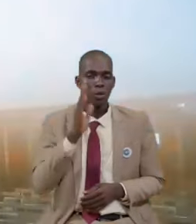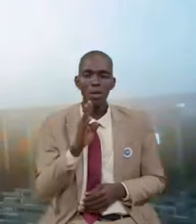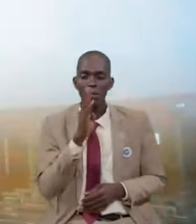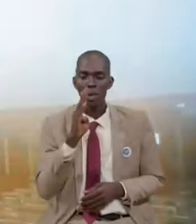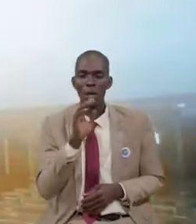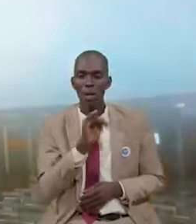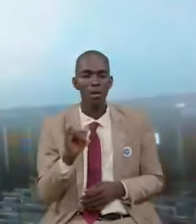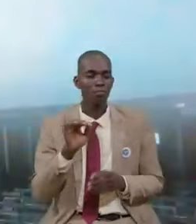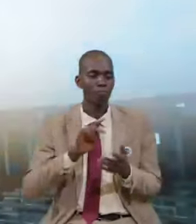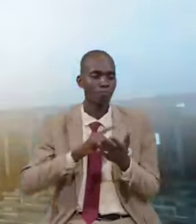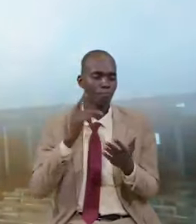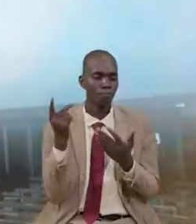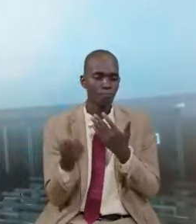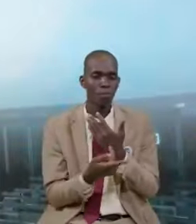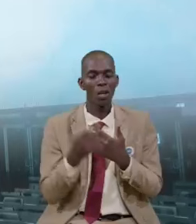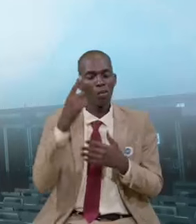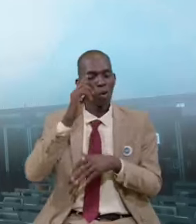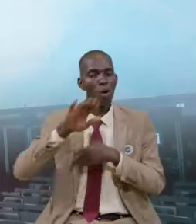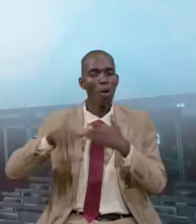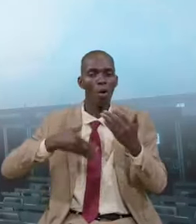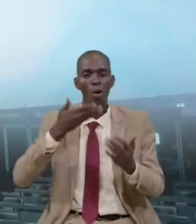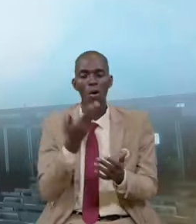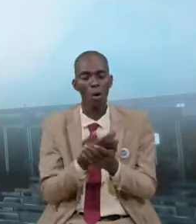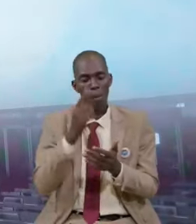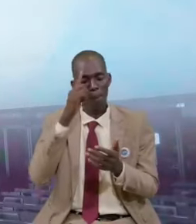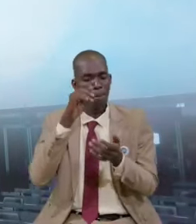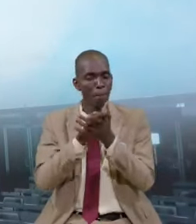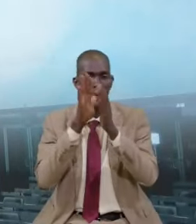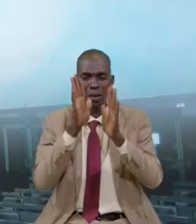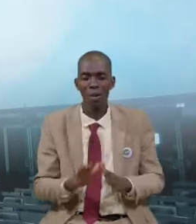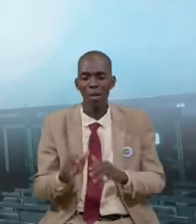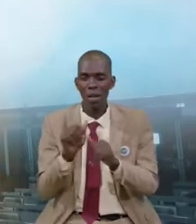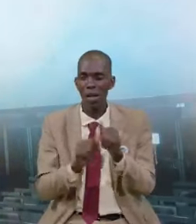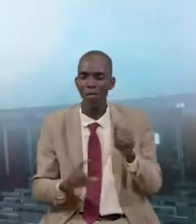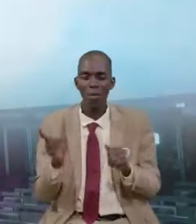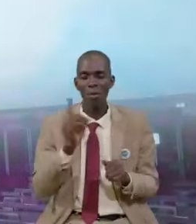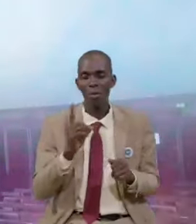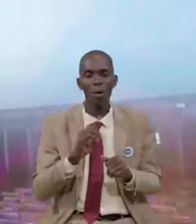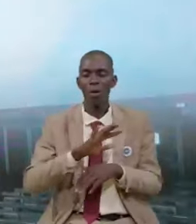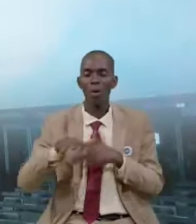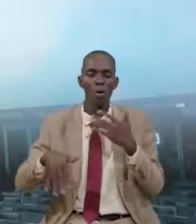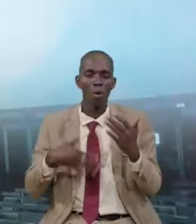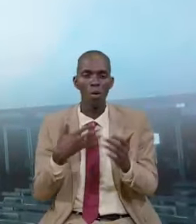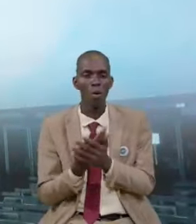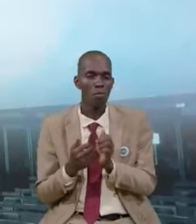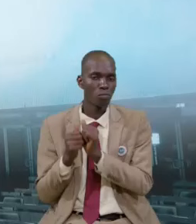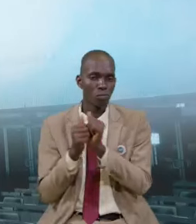converts all over in our regions and various regional